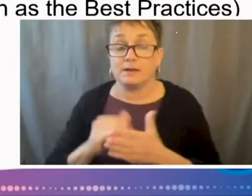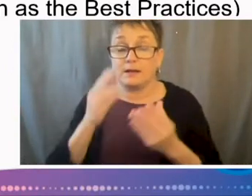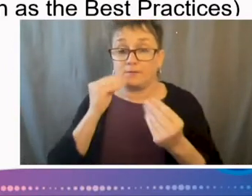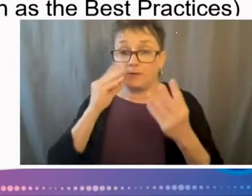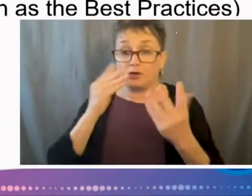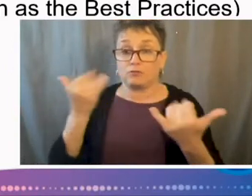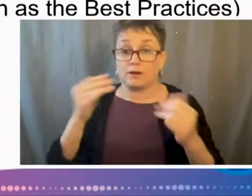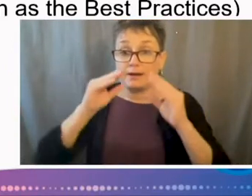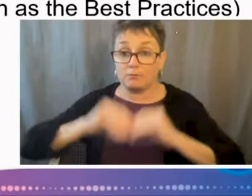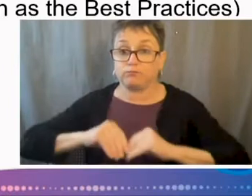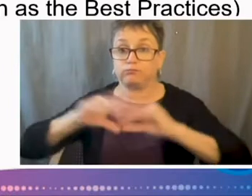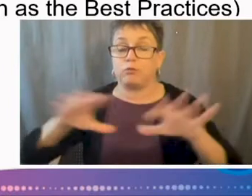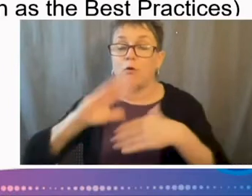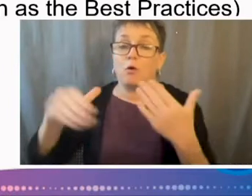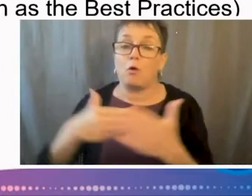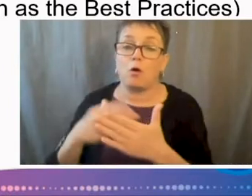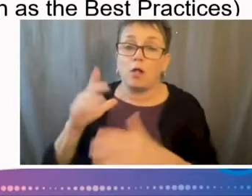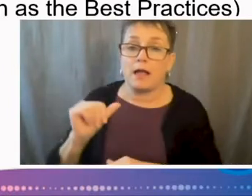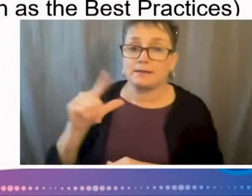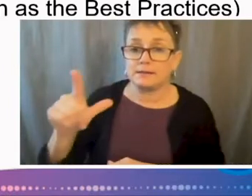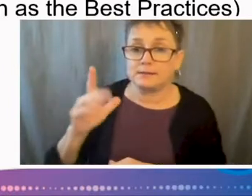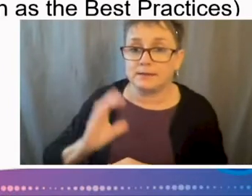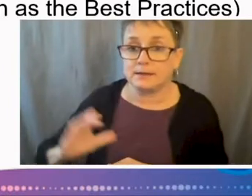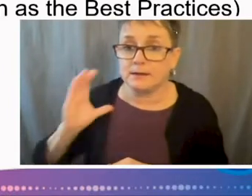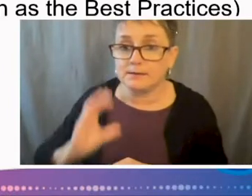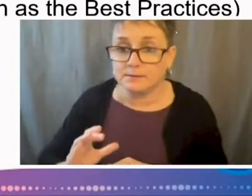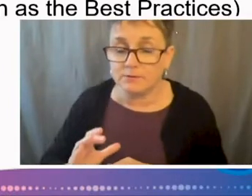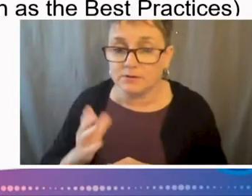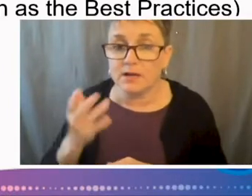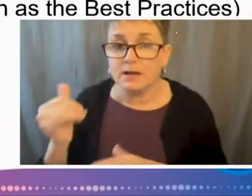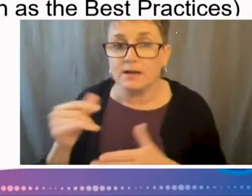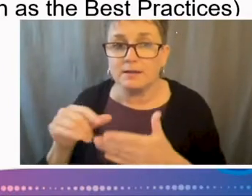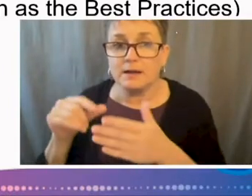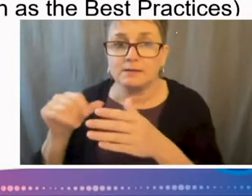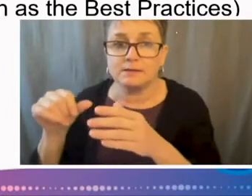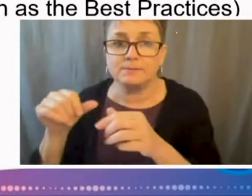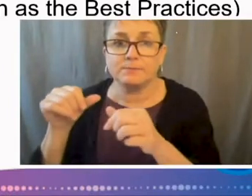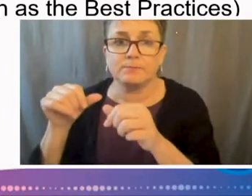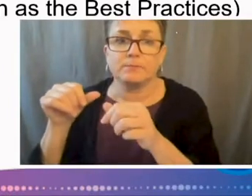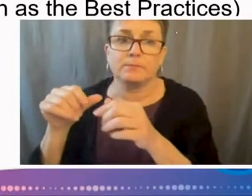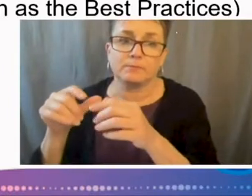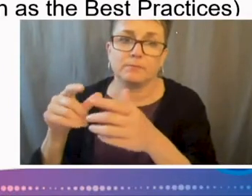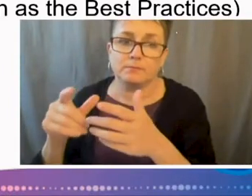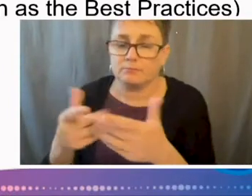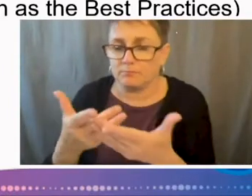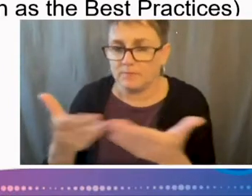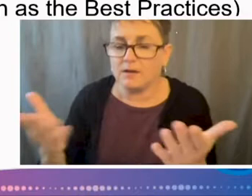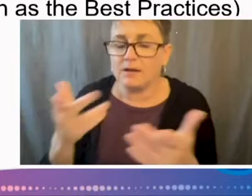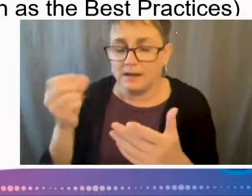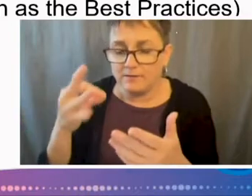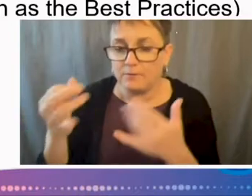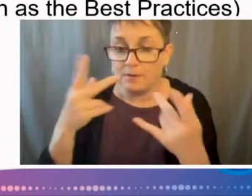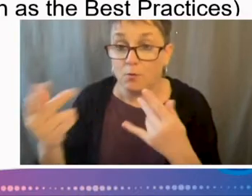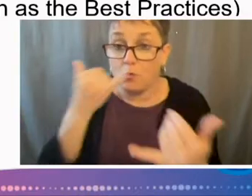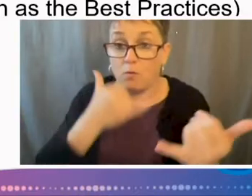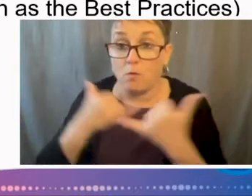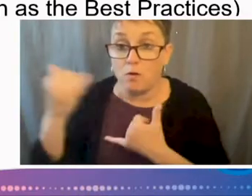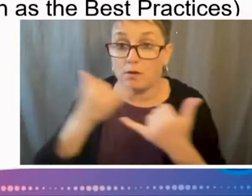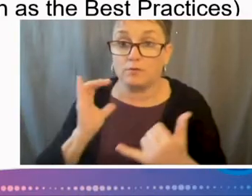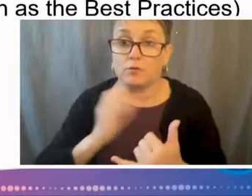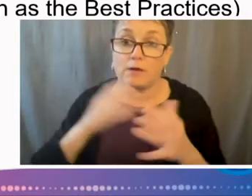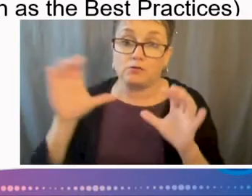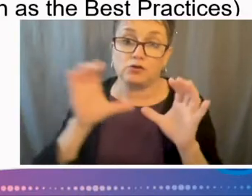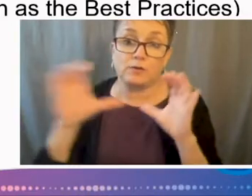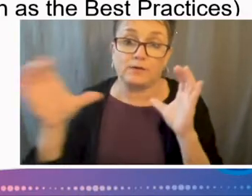AccessLink customers, is displayed at our outreach events, and being offered to customers who call into our certification department. The